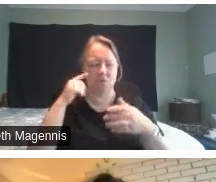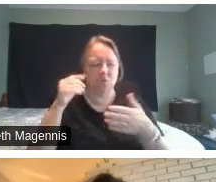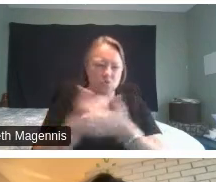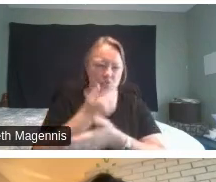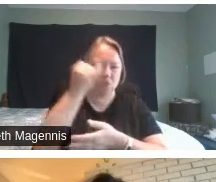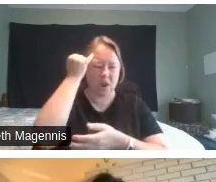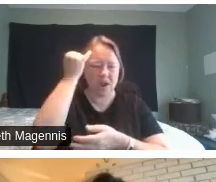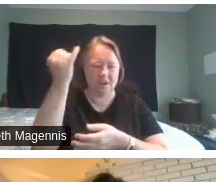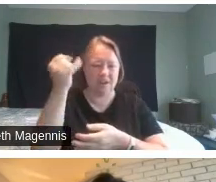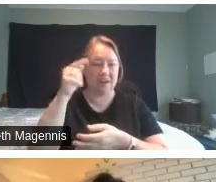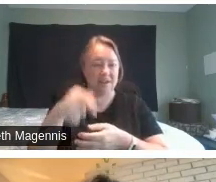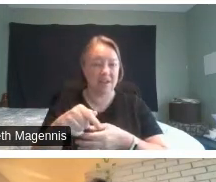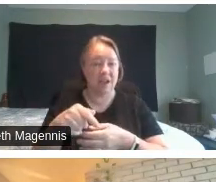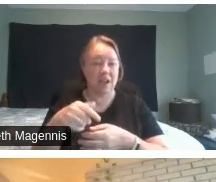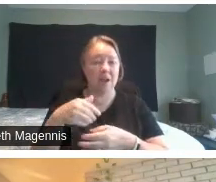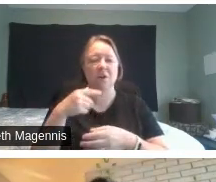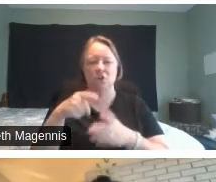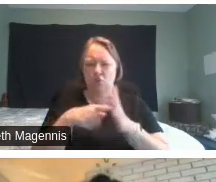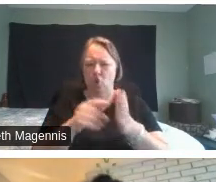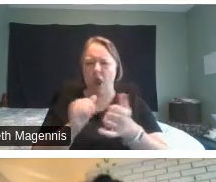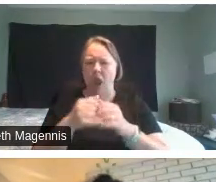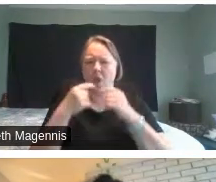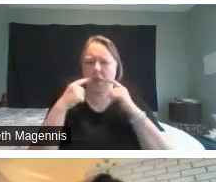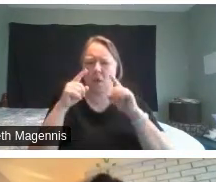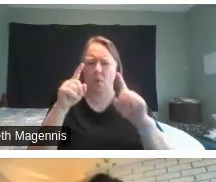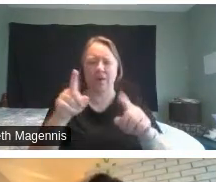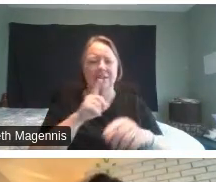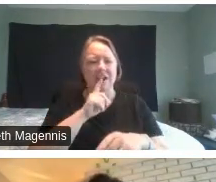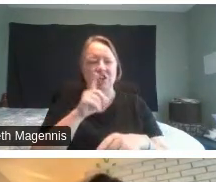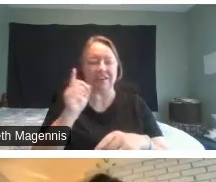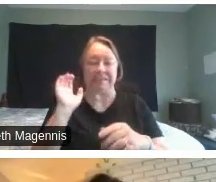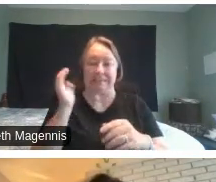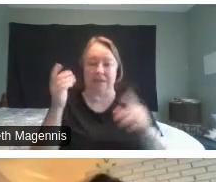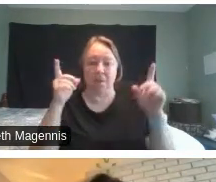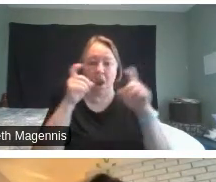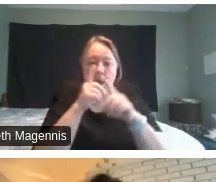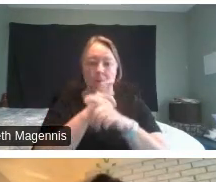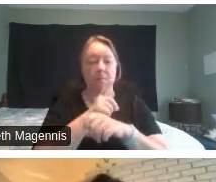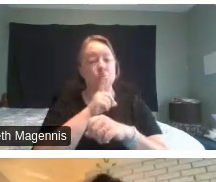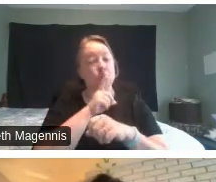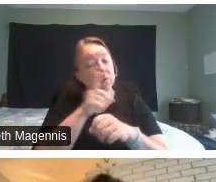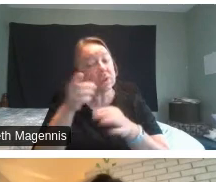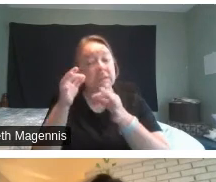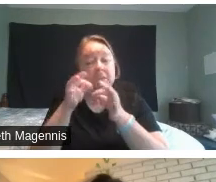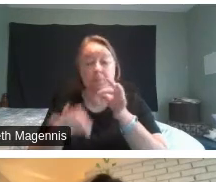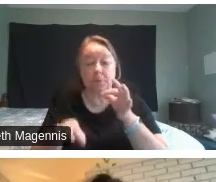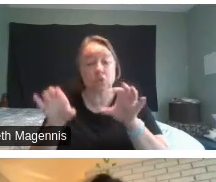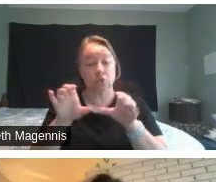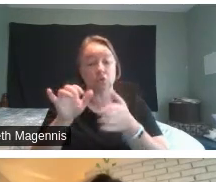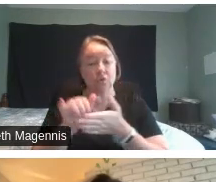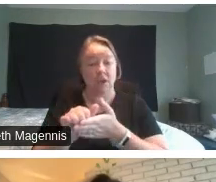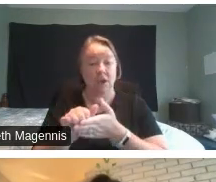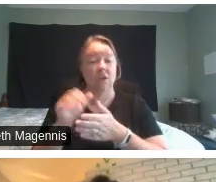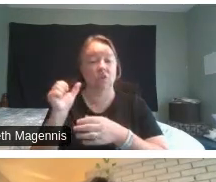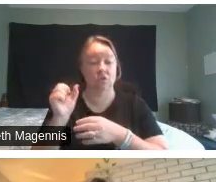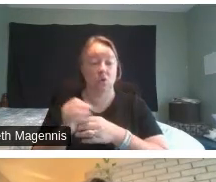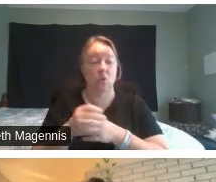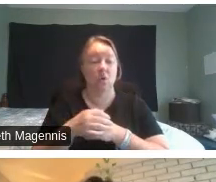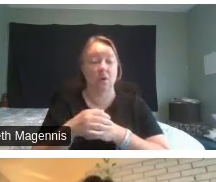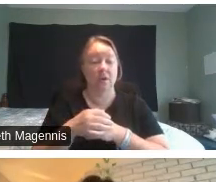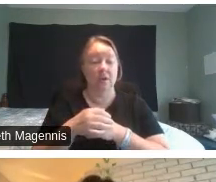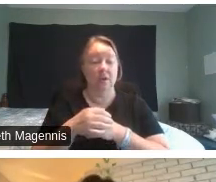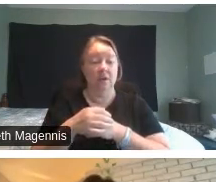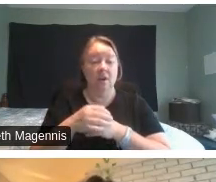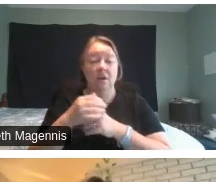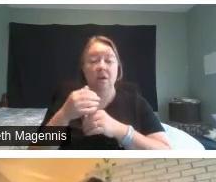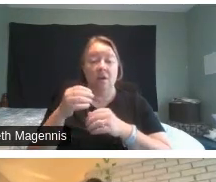If we go to the next slide, let me show you how it works, because it looks complex, but it's super, super simple. So phone